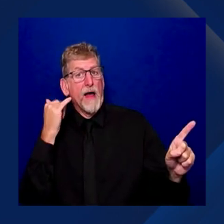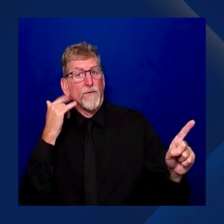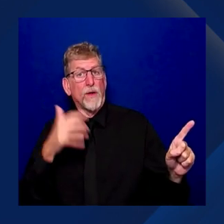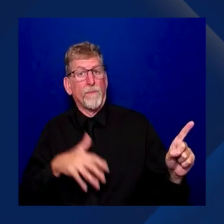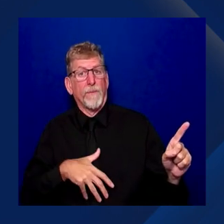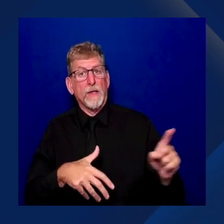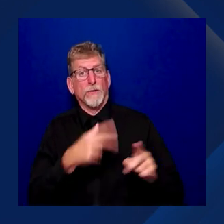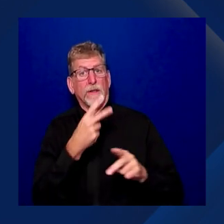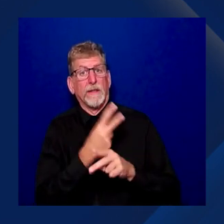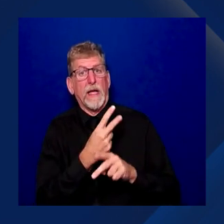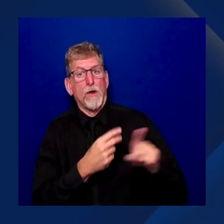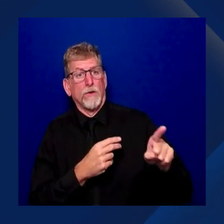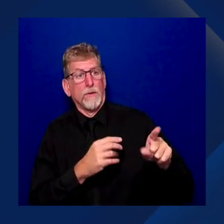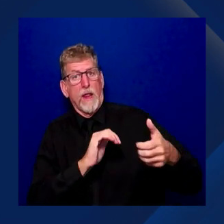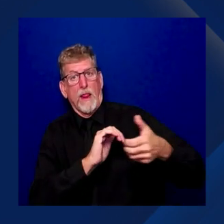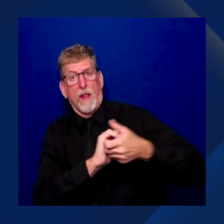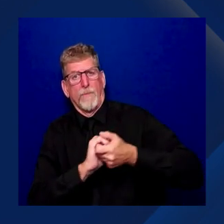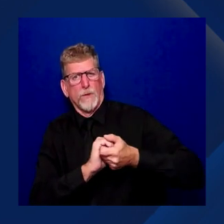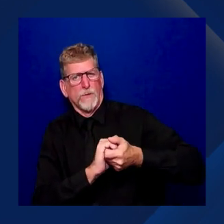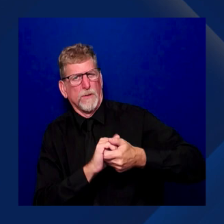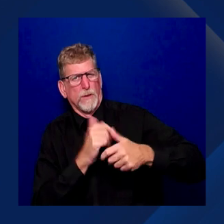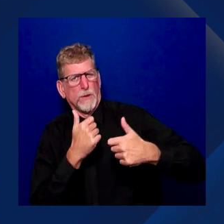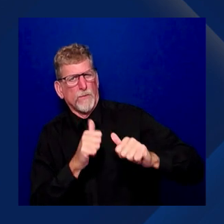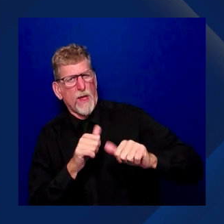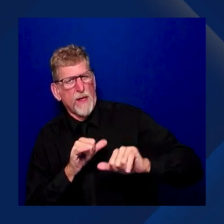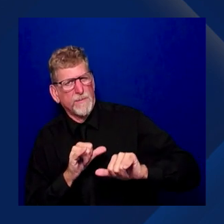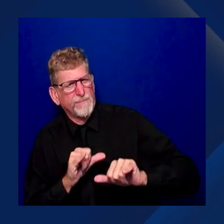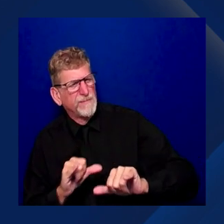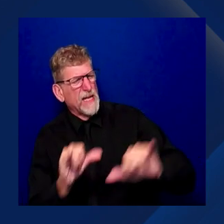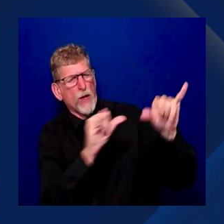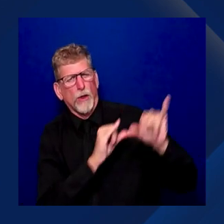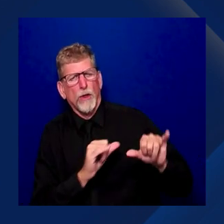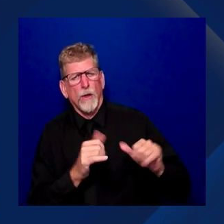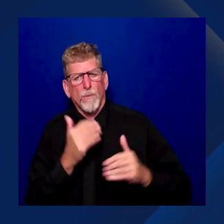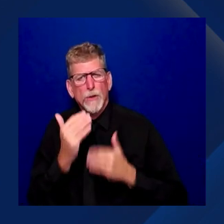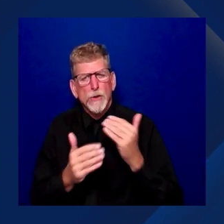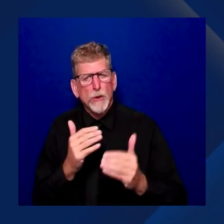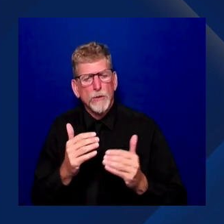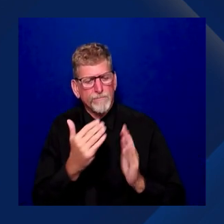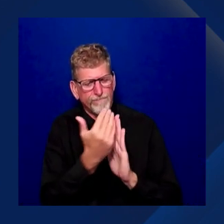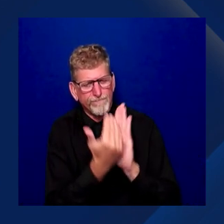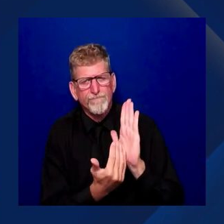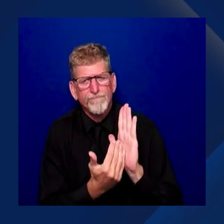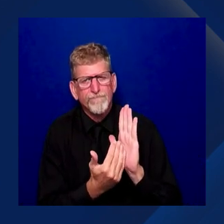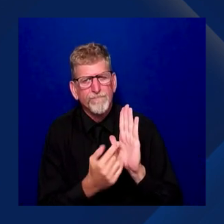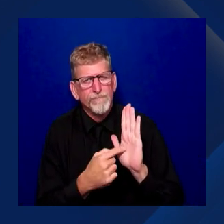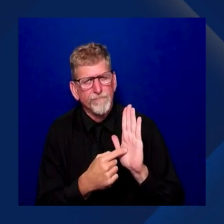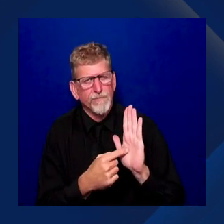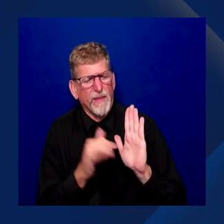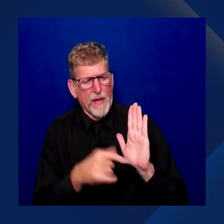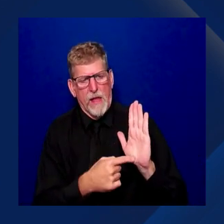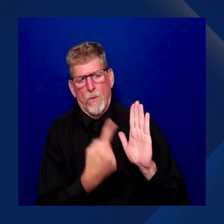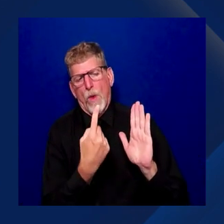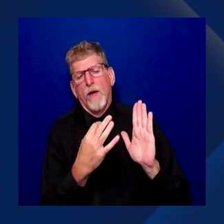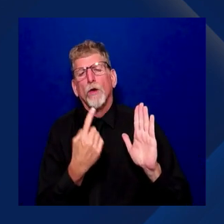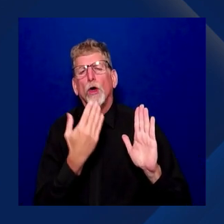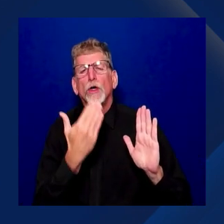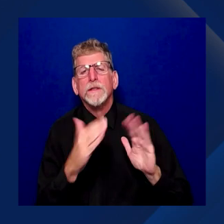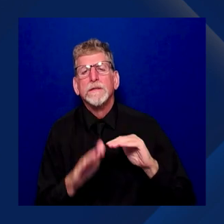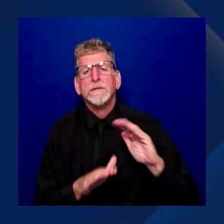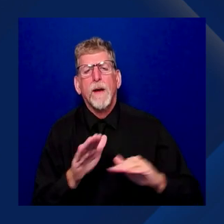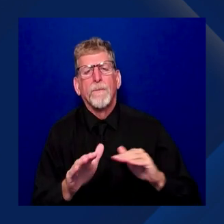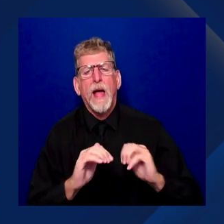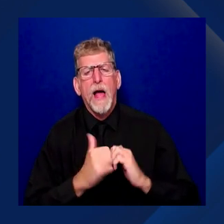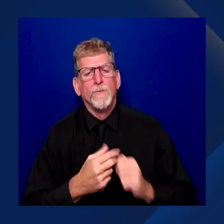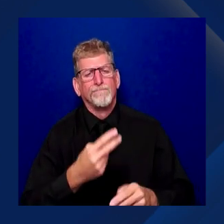would be an integral step in improving care. Next, I believe that we can bring awareness to implicit bias and